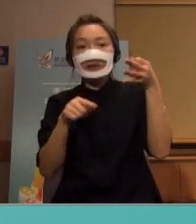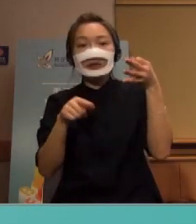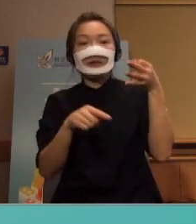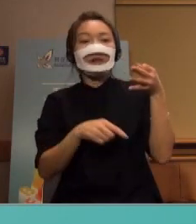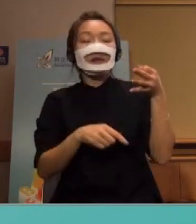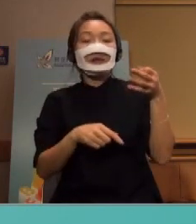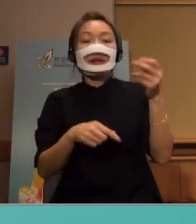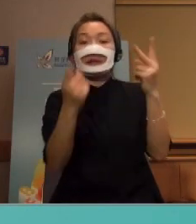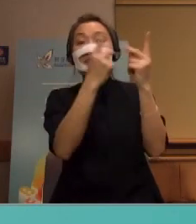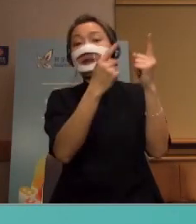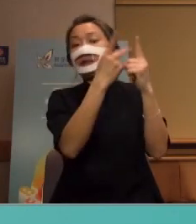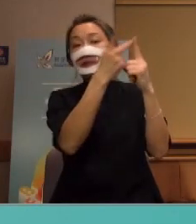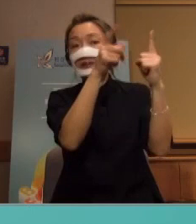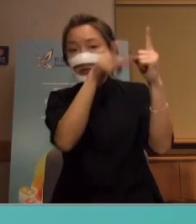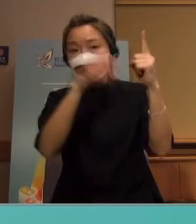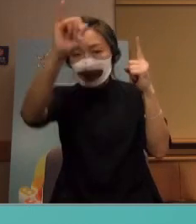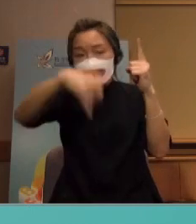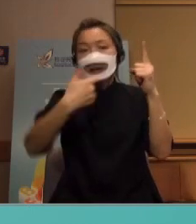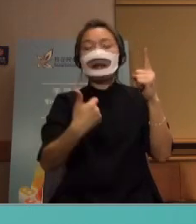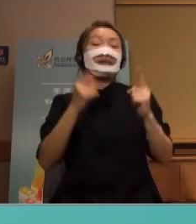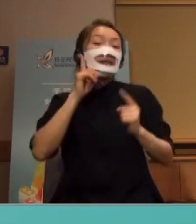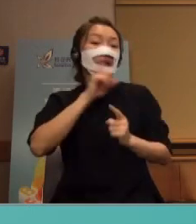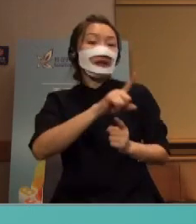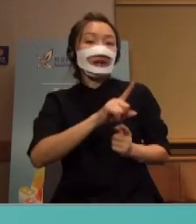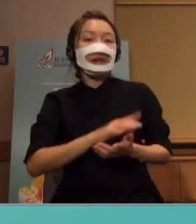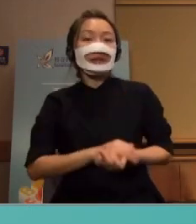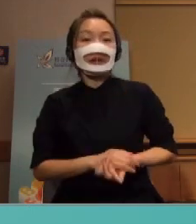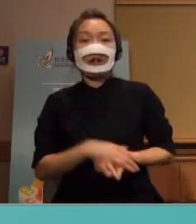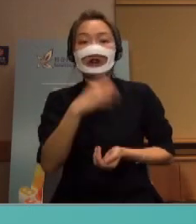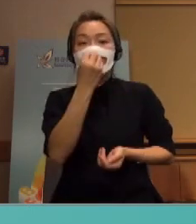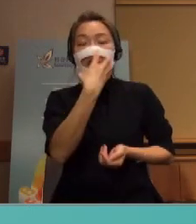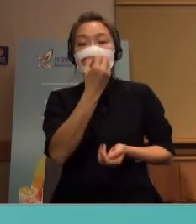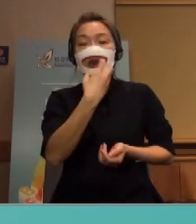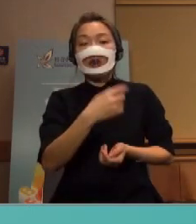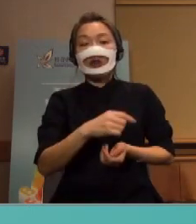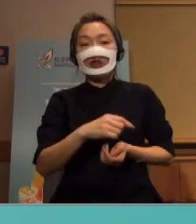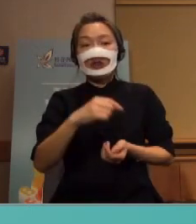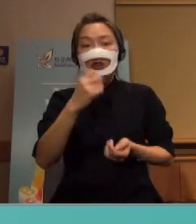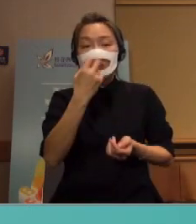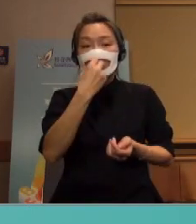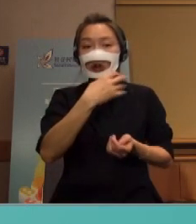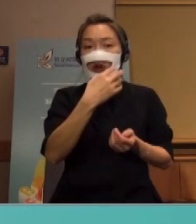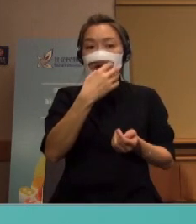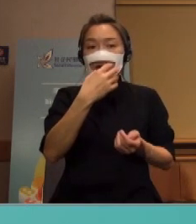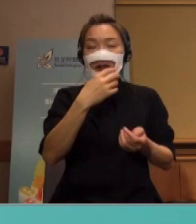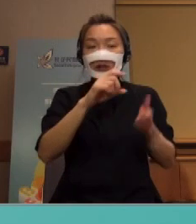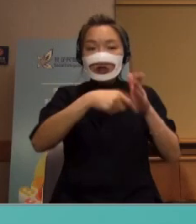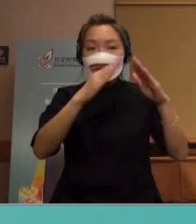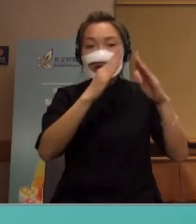We're arranging meetings for him with the central bank here, and we'll probably do some community events so you guys can hear his ideas, how this